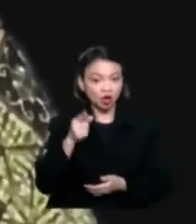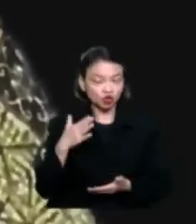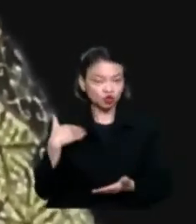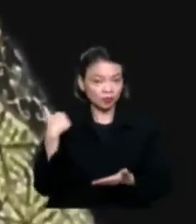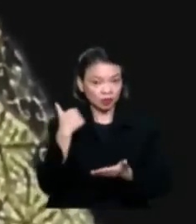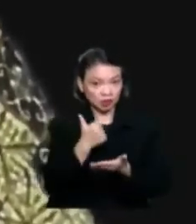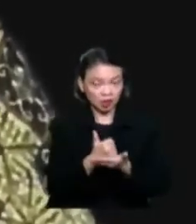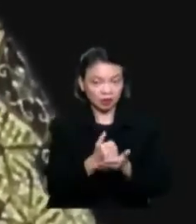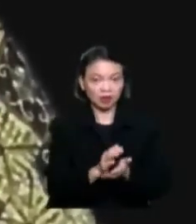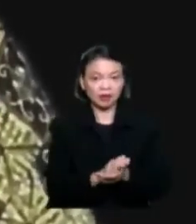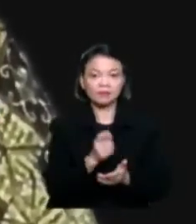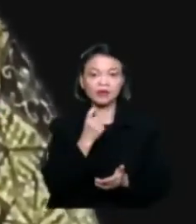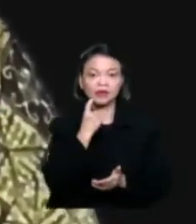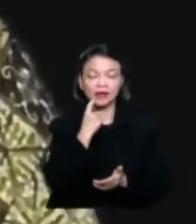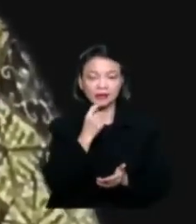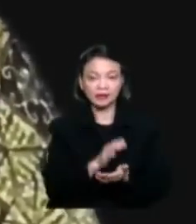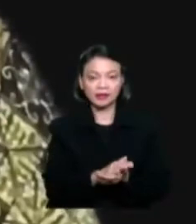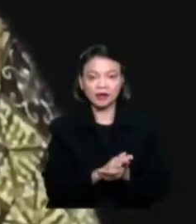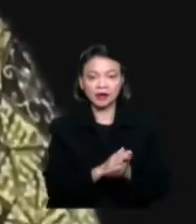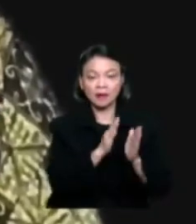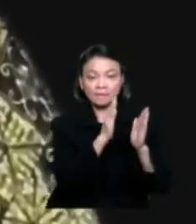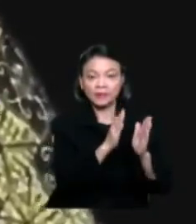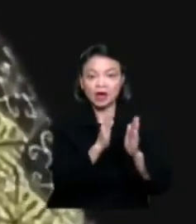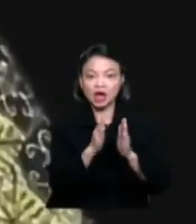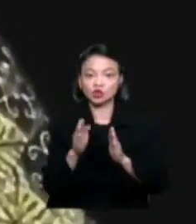in Jakarta we have small